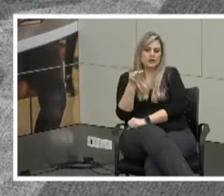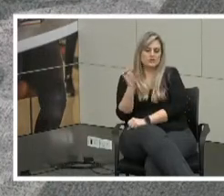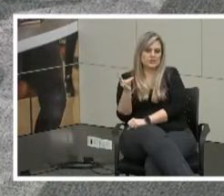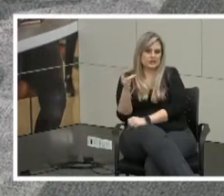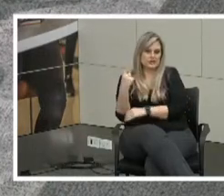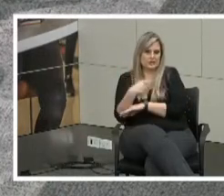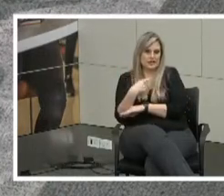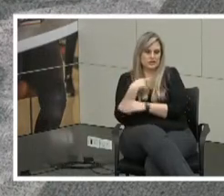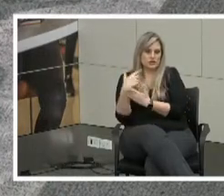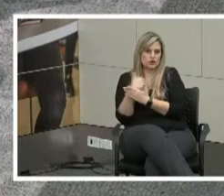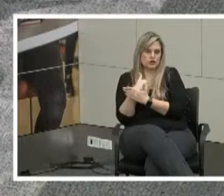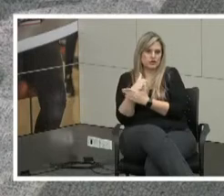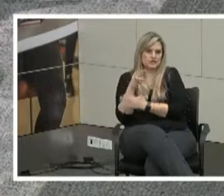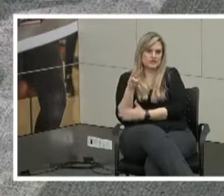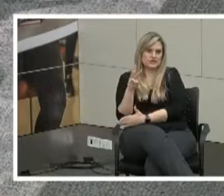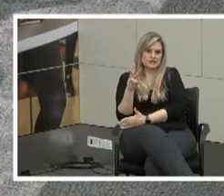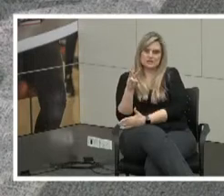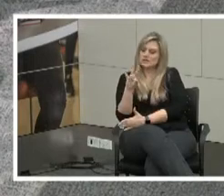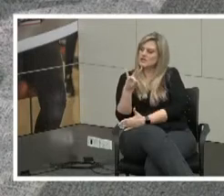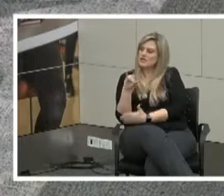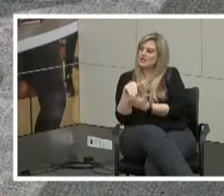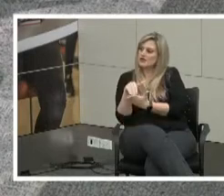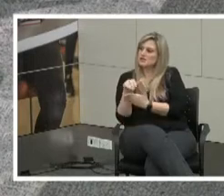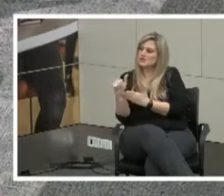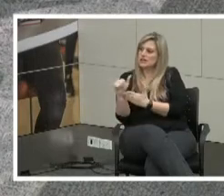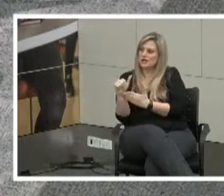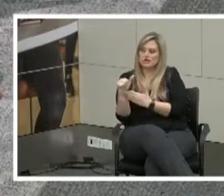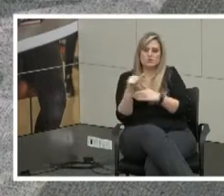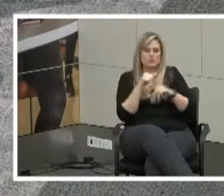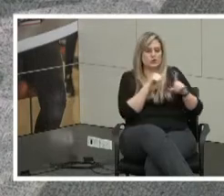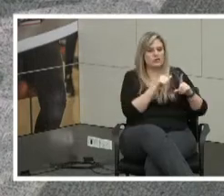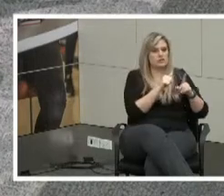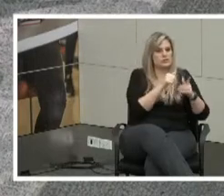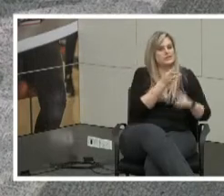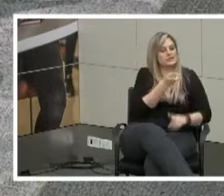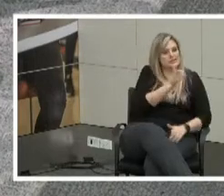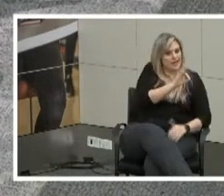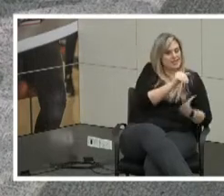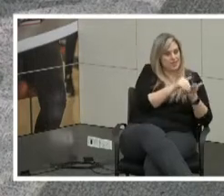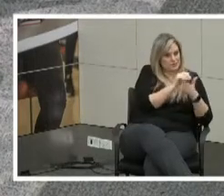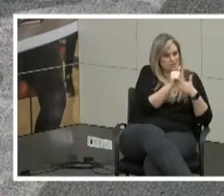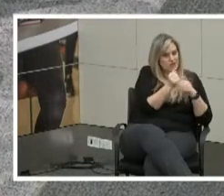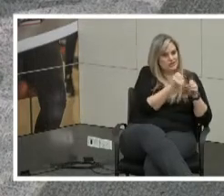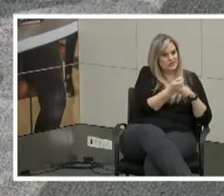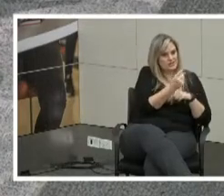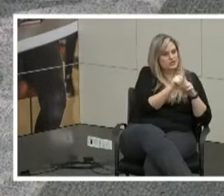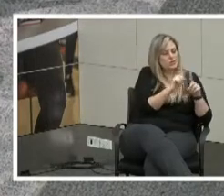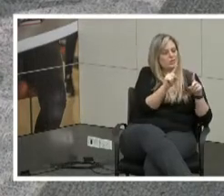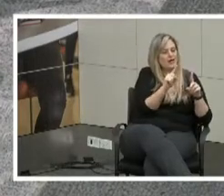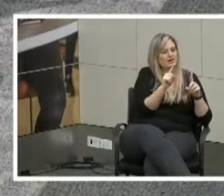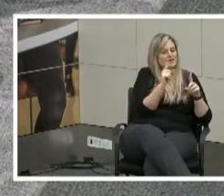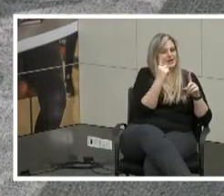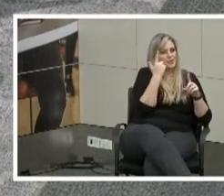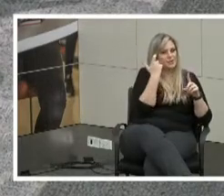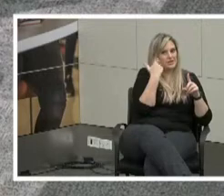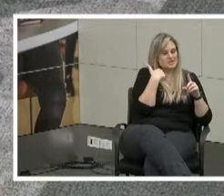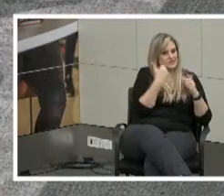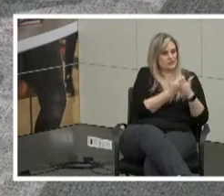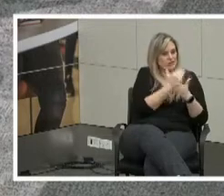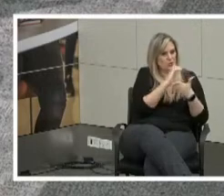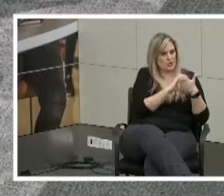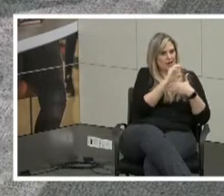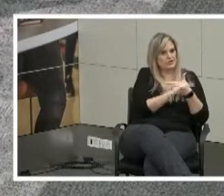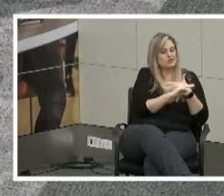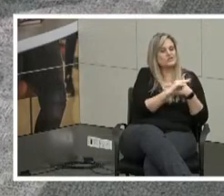$67,500 with Neiman's plan they would make $669,000 next year however considering the new calendar